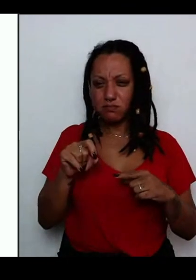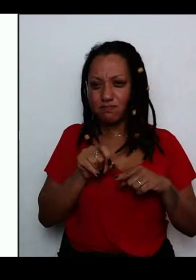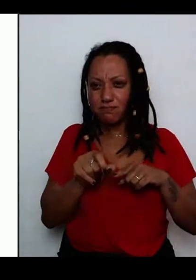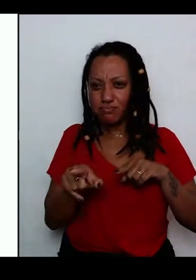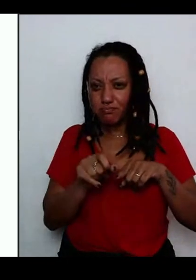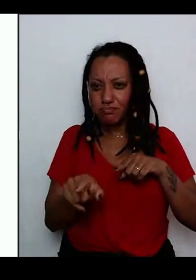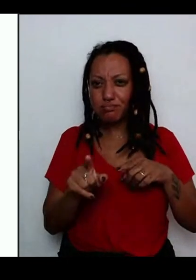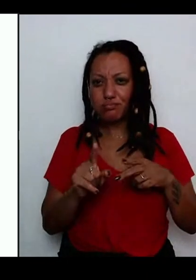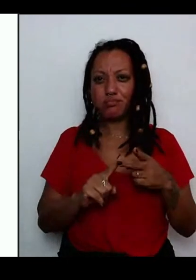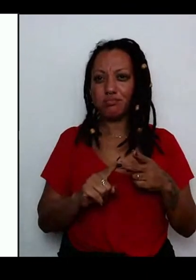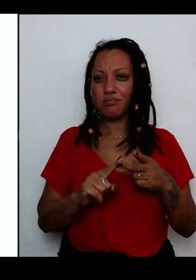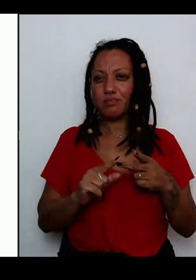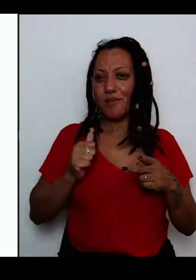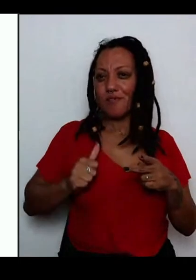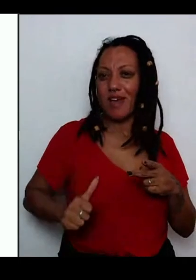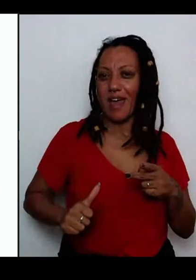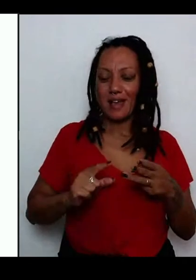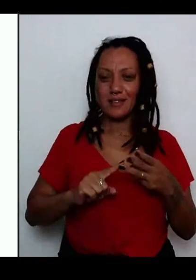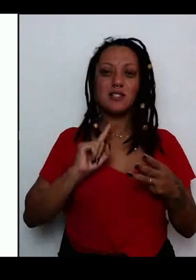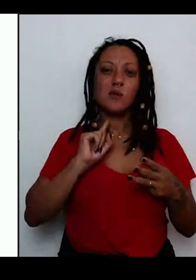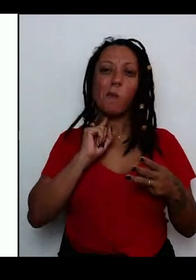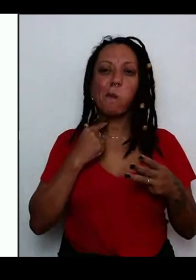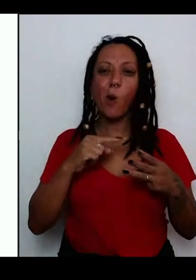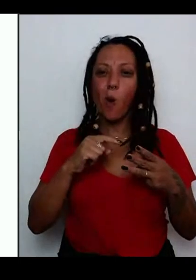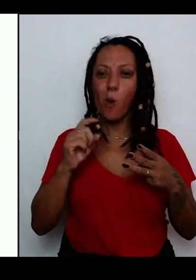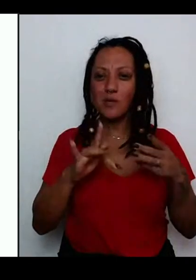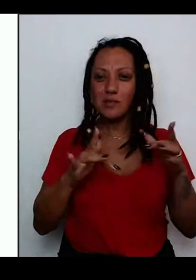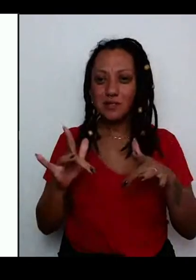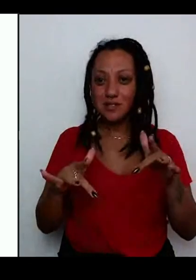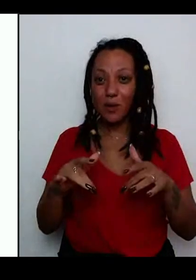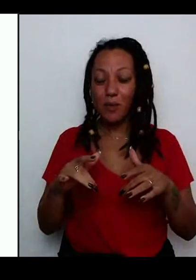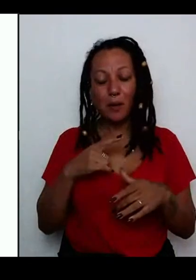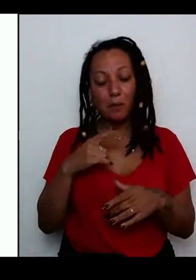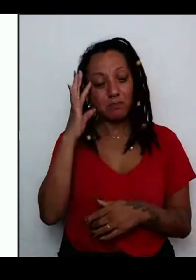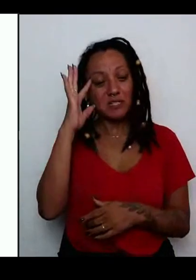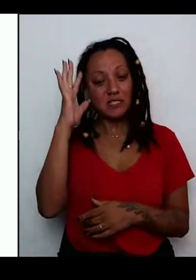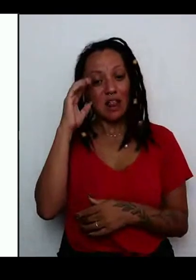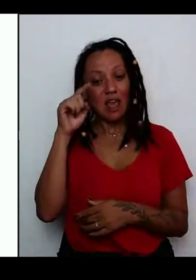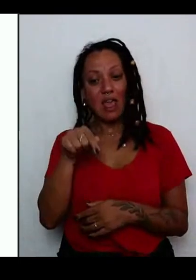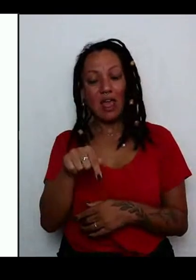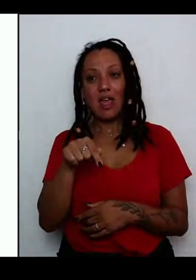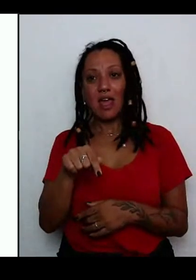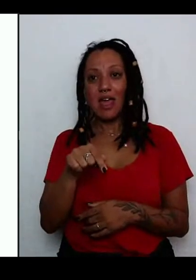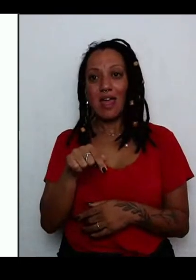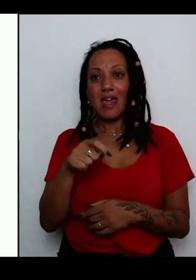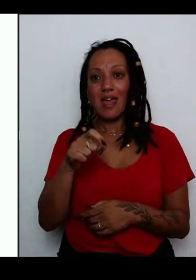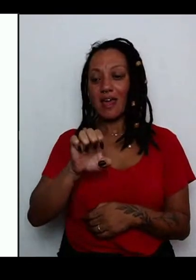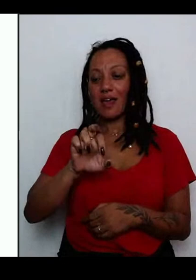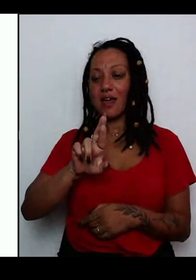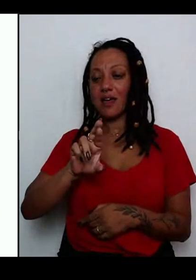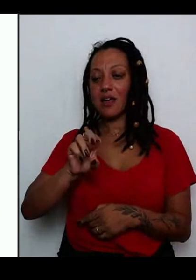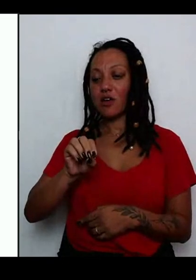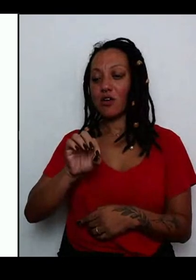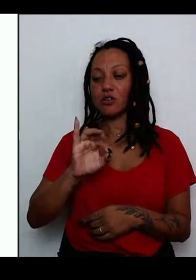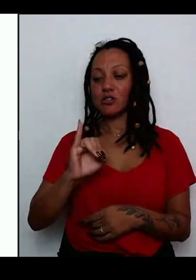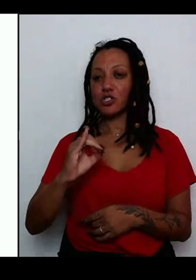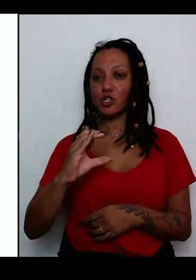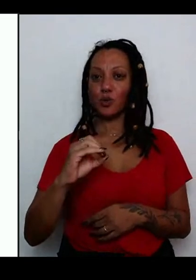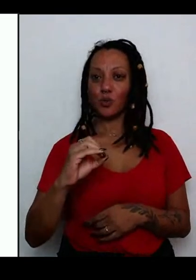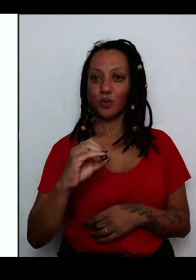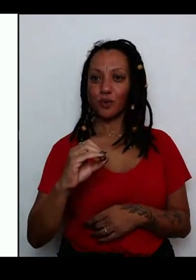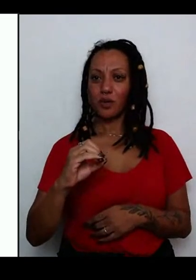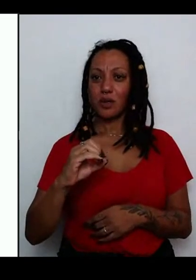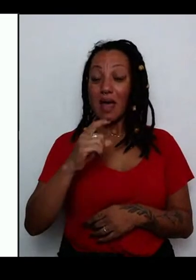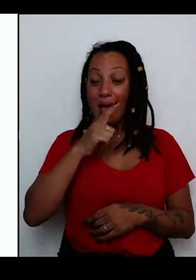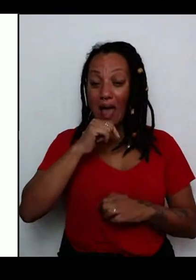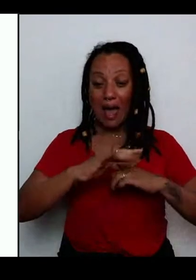with the sea to be erotic nutrients pollutants and increasingly also the chemical reactions caused by